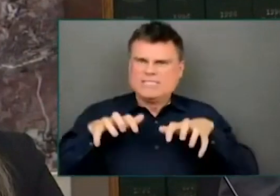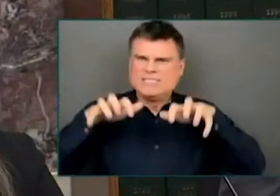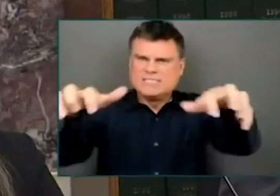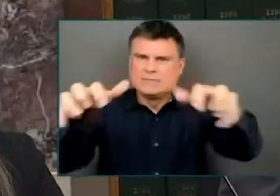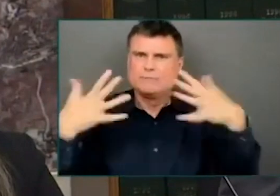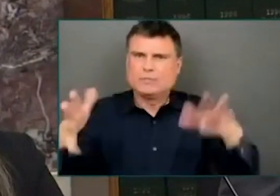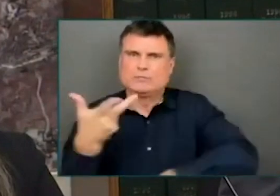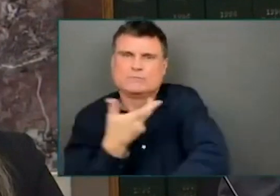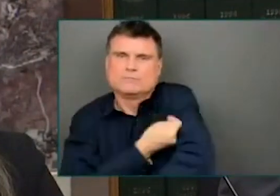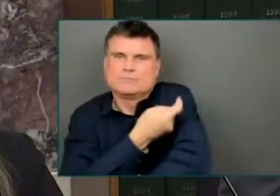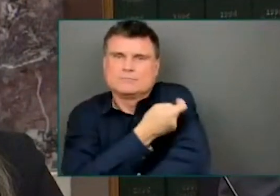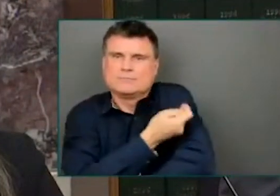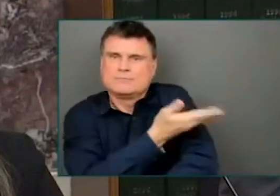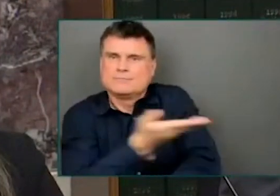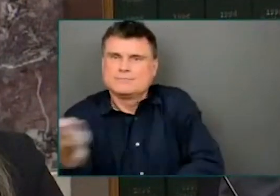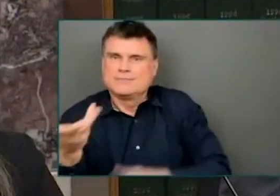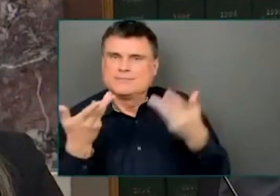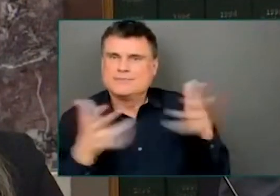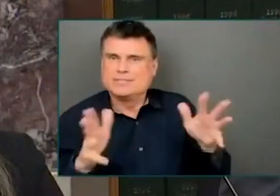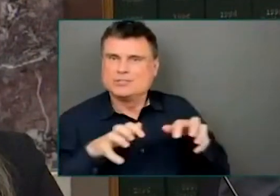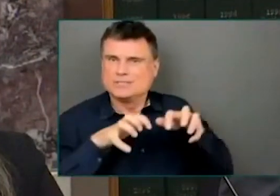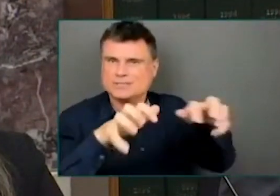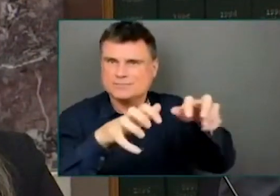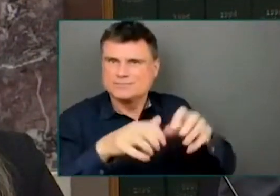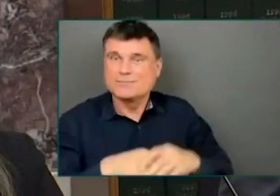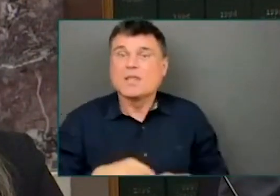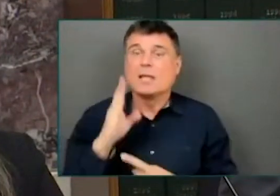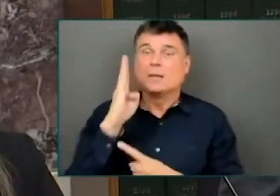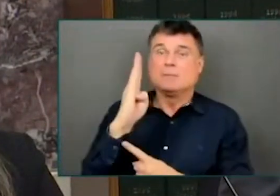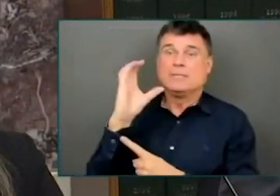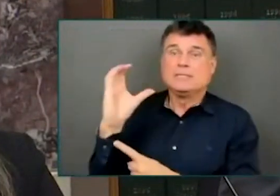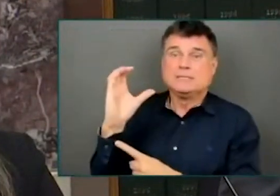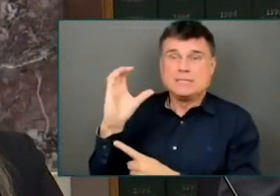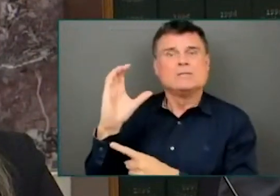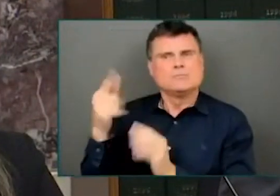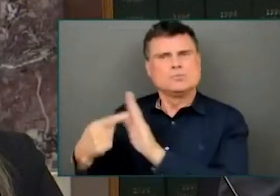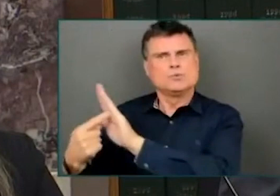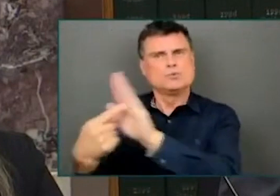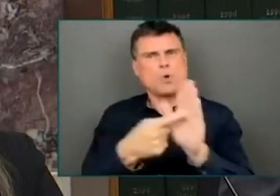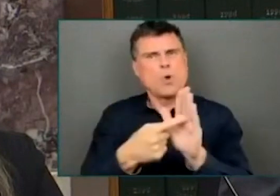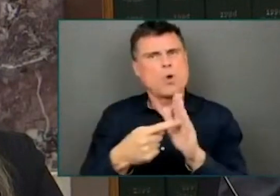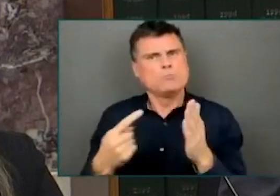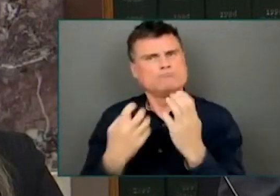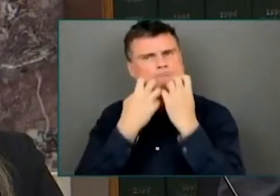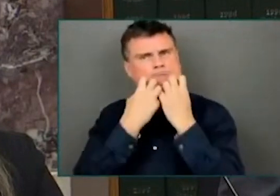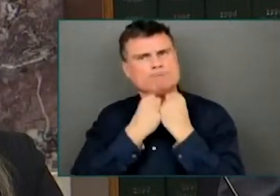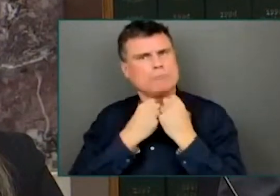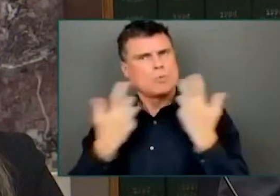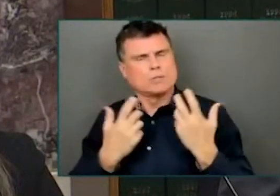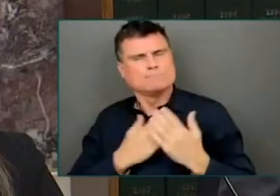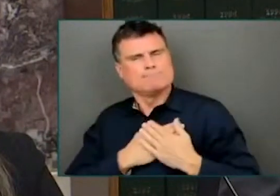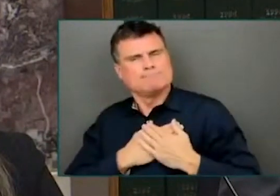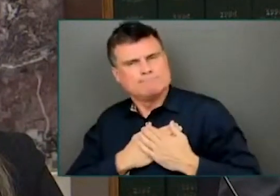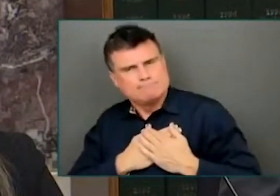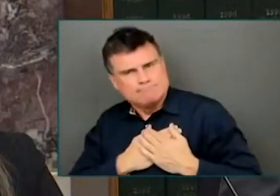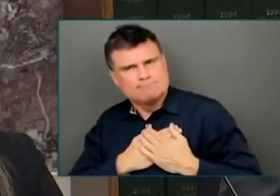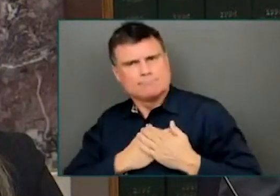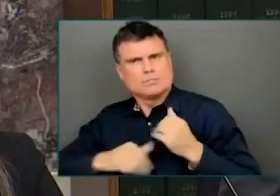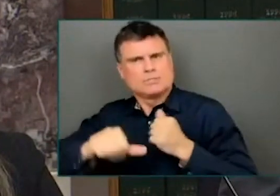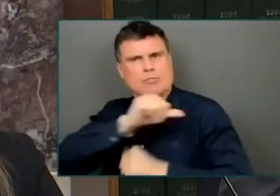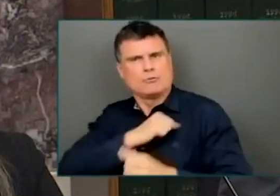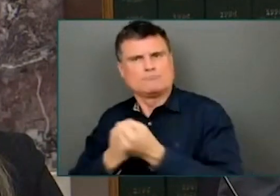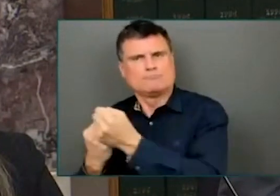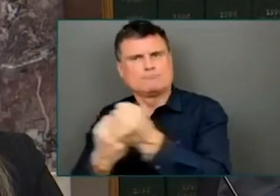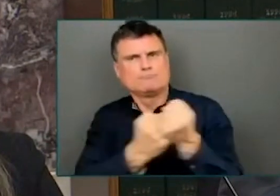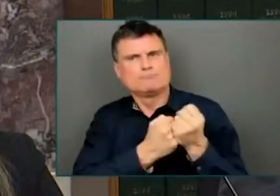British Columbians are compassionate. When our neighbours, whether across the street or across the province, need a hand, we are